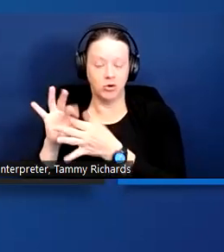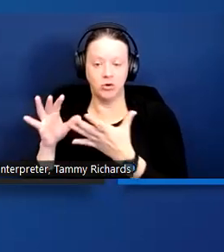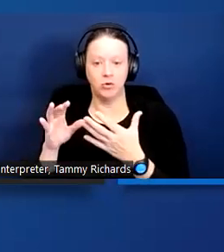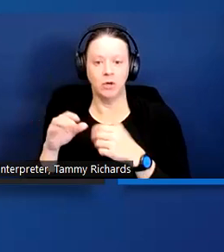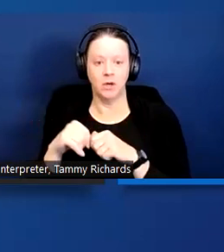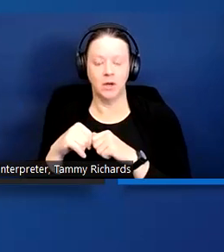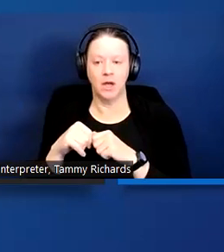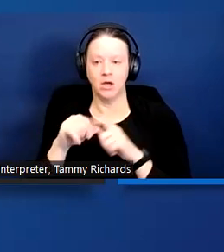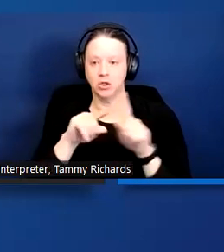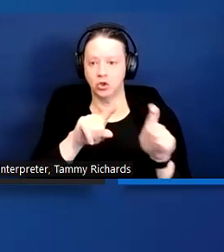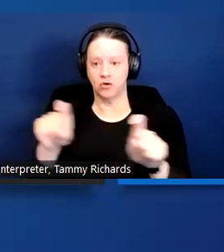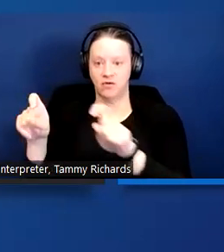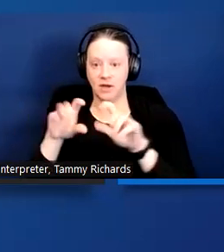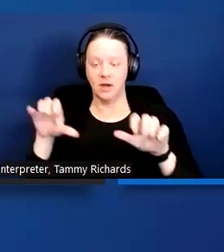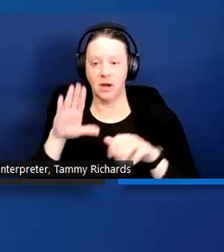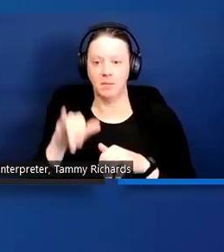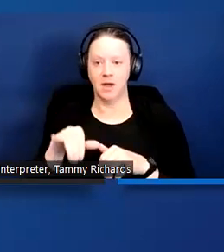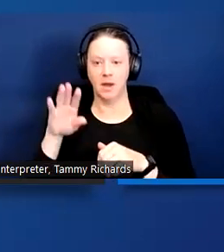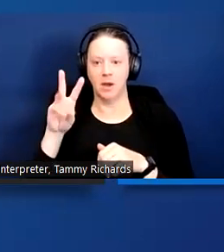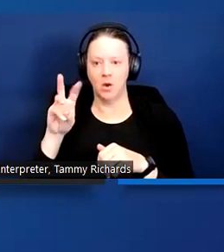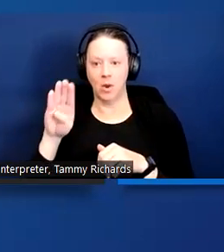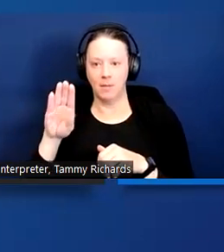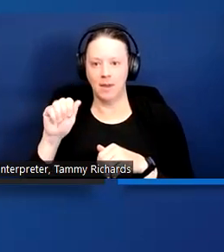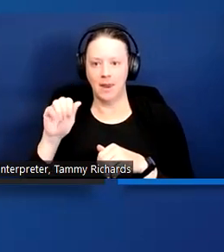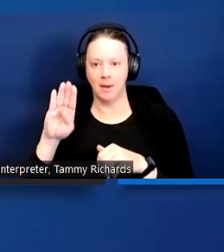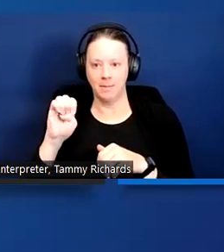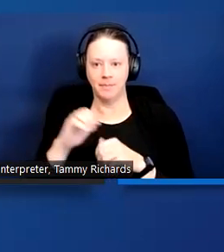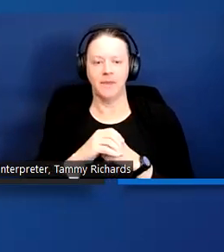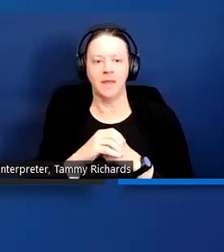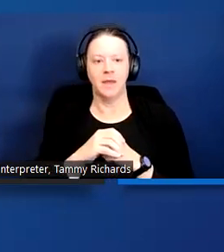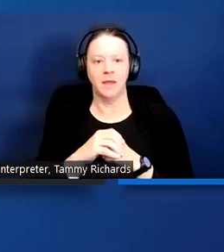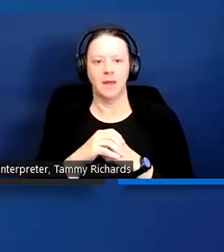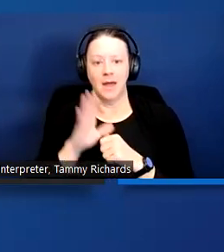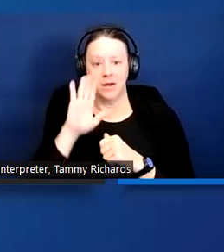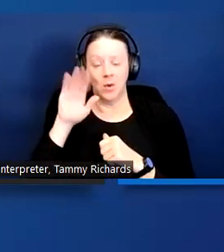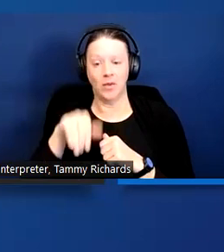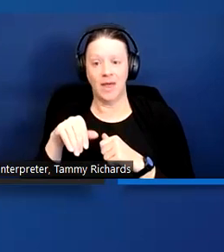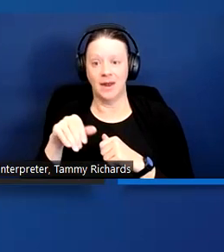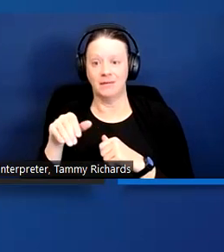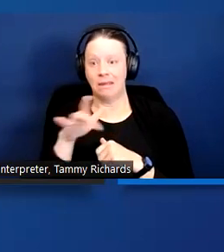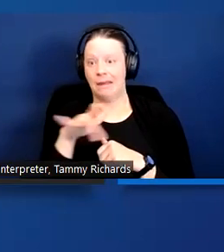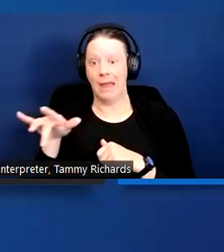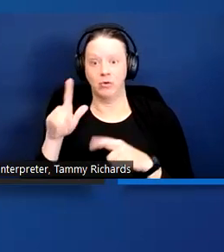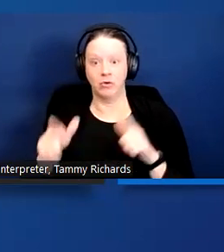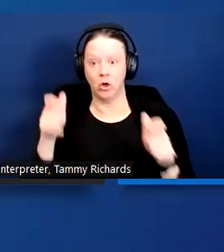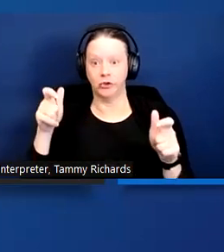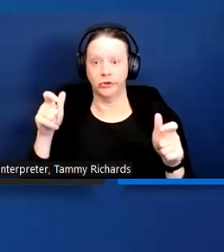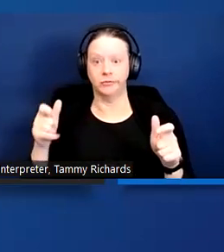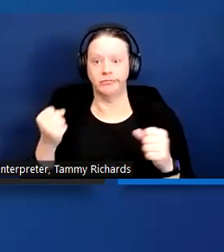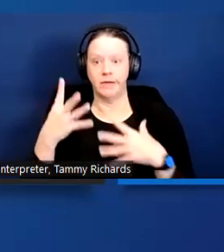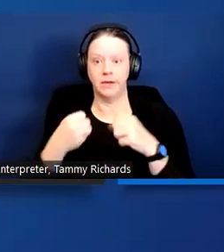a survey done by WebAIM. So I know that gap was even larger years ago.